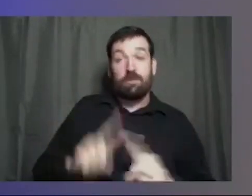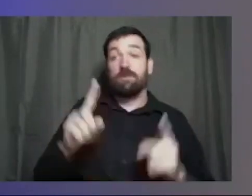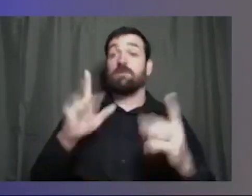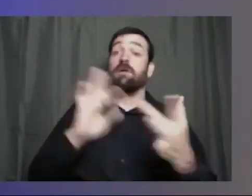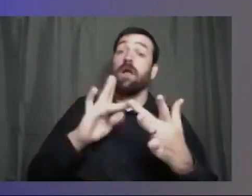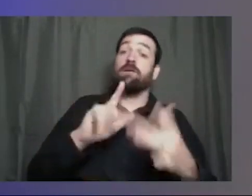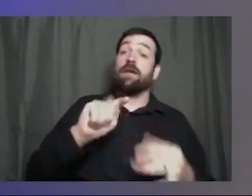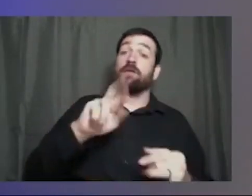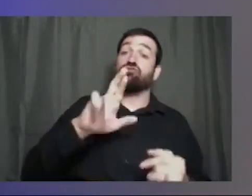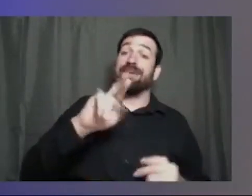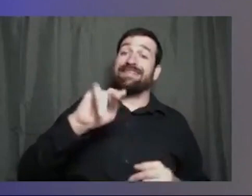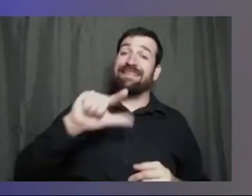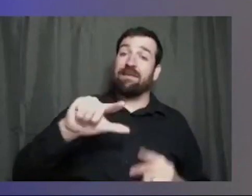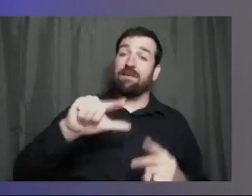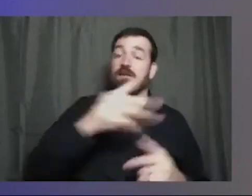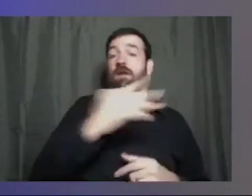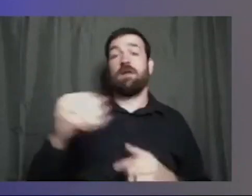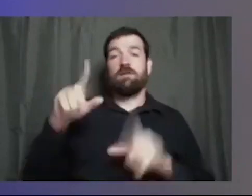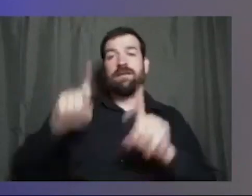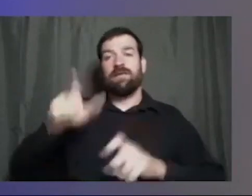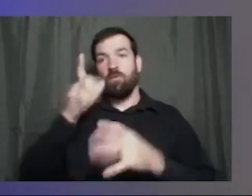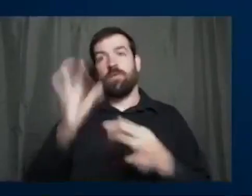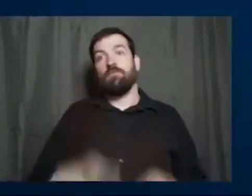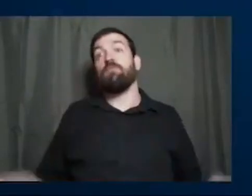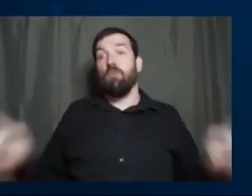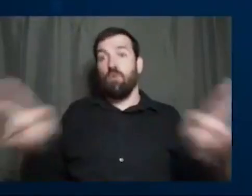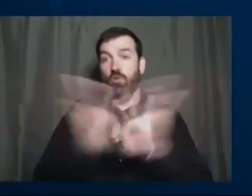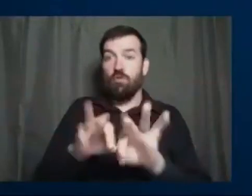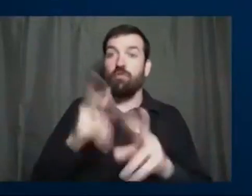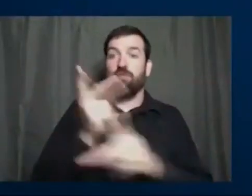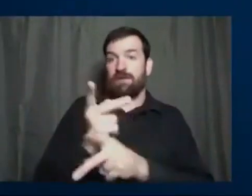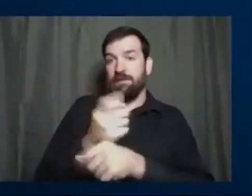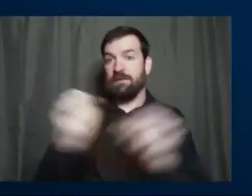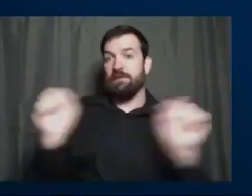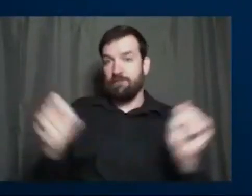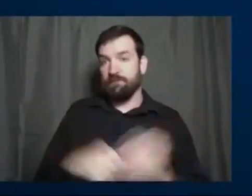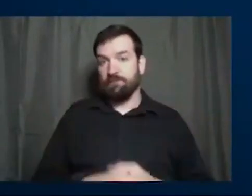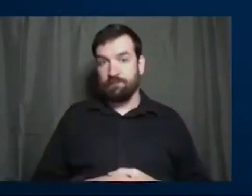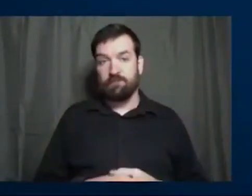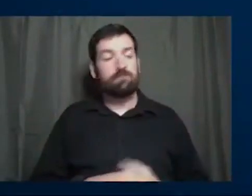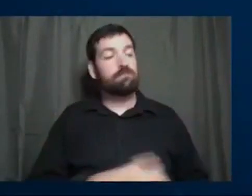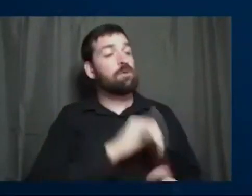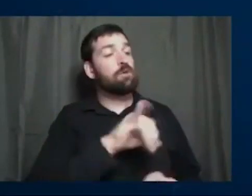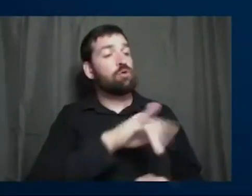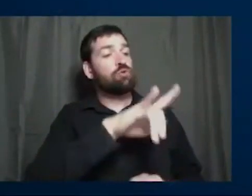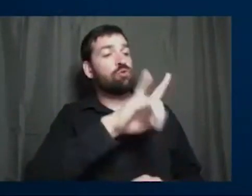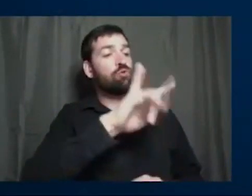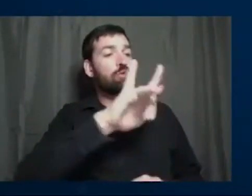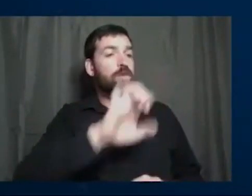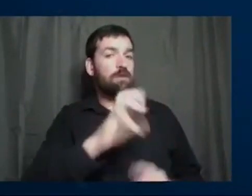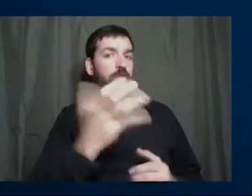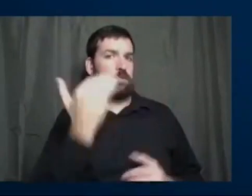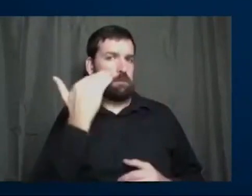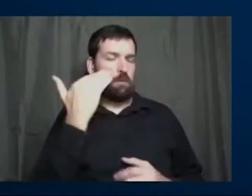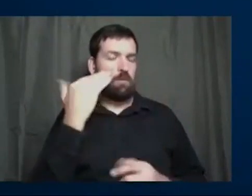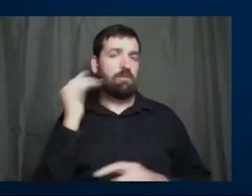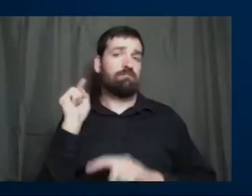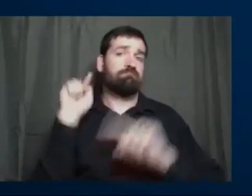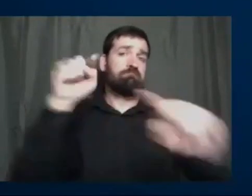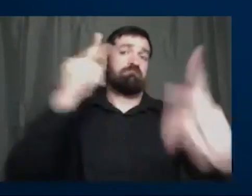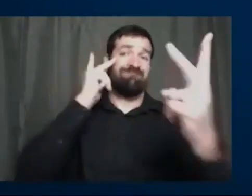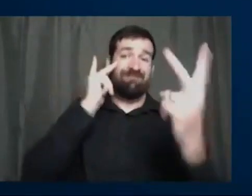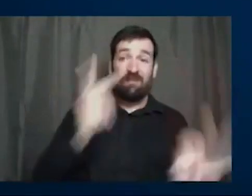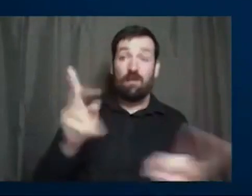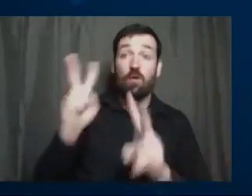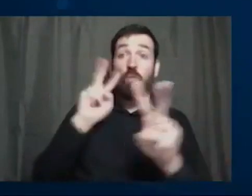important aspects of how we keep everybody safe. And Julie wants to know, I'm headed to St. Joseph to watch for